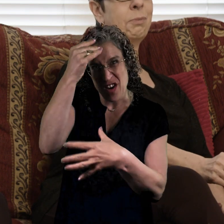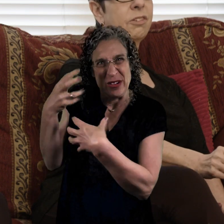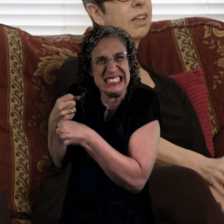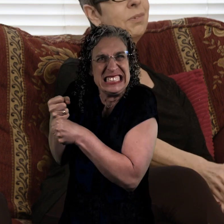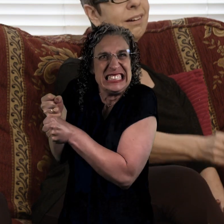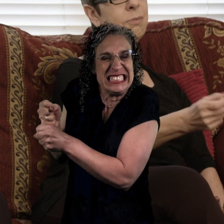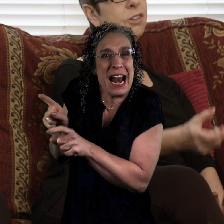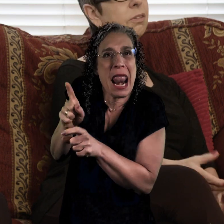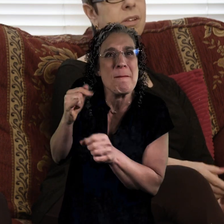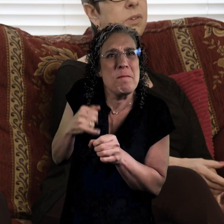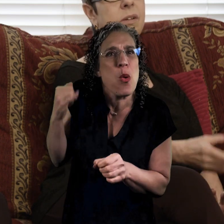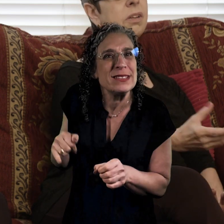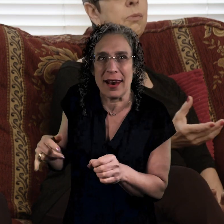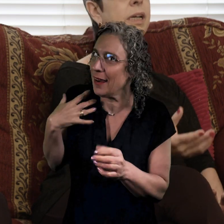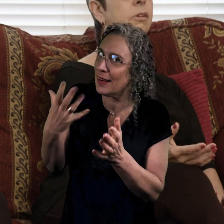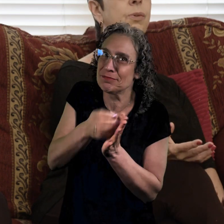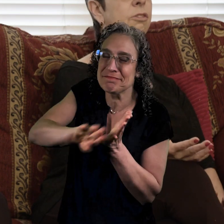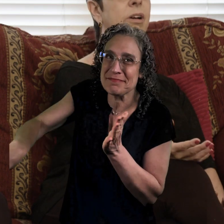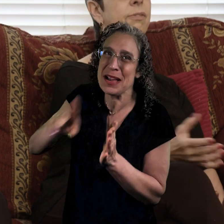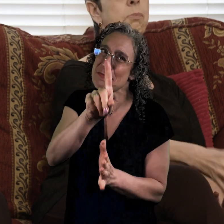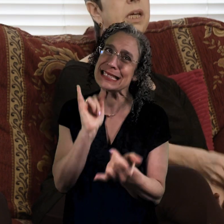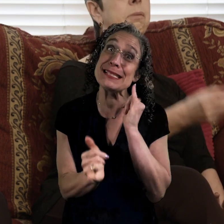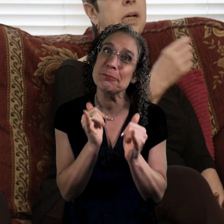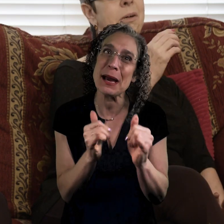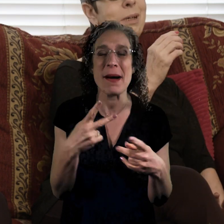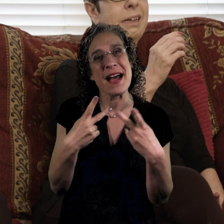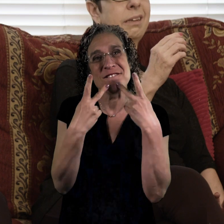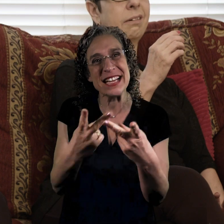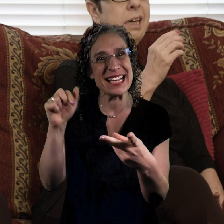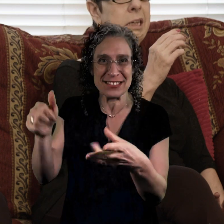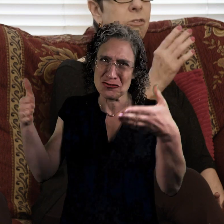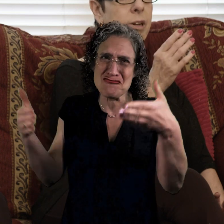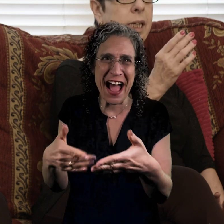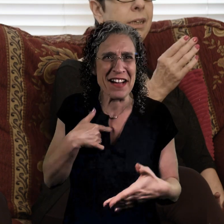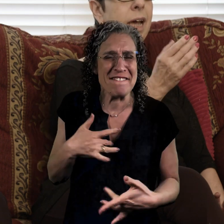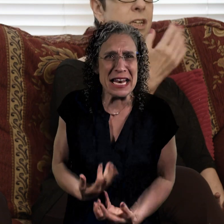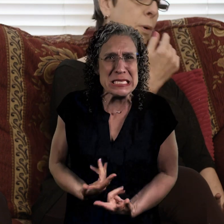down. But sometimes, just sometimes, like we go to his grave, I'll pick it back up again and I'll get